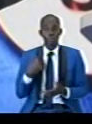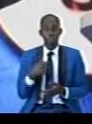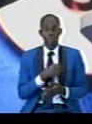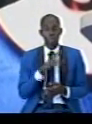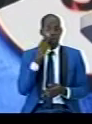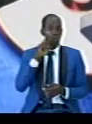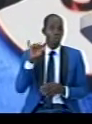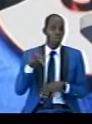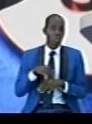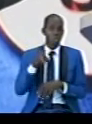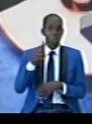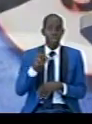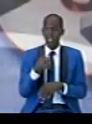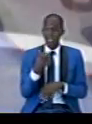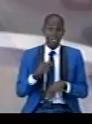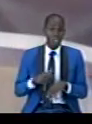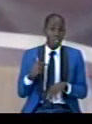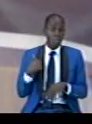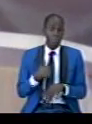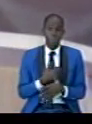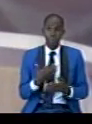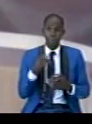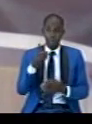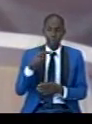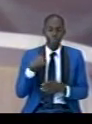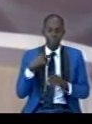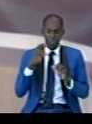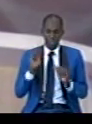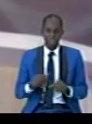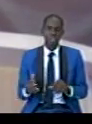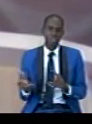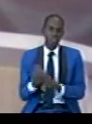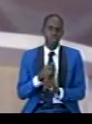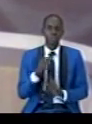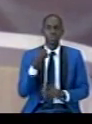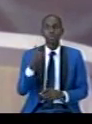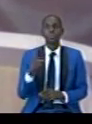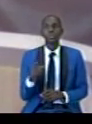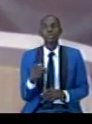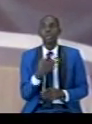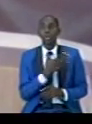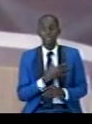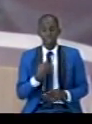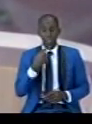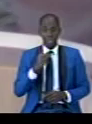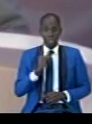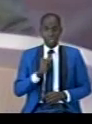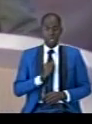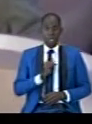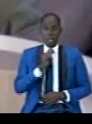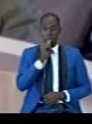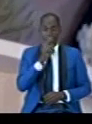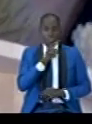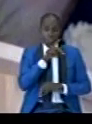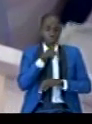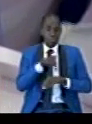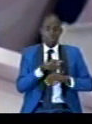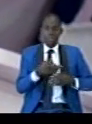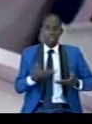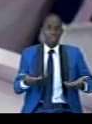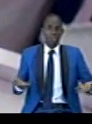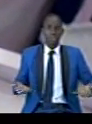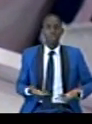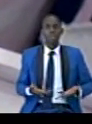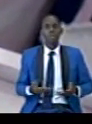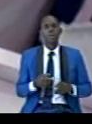we want to get you, we're here. And he says he is the principal. But you know, we'll